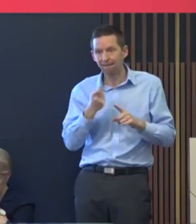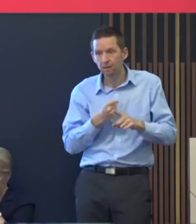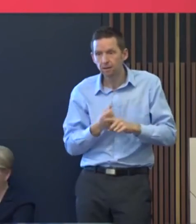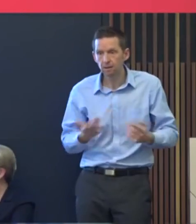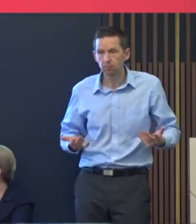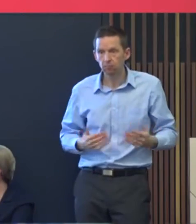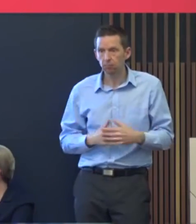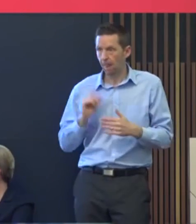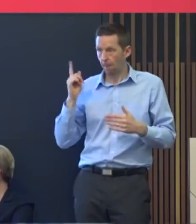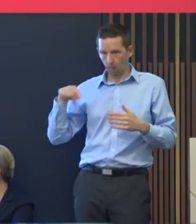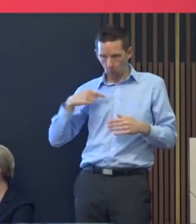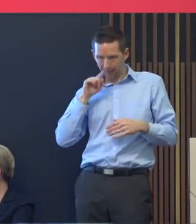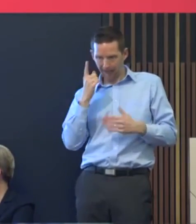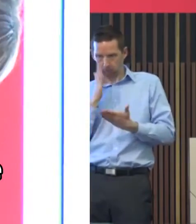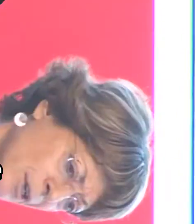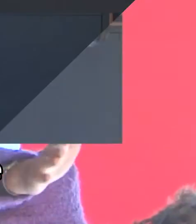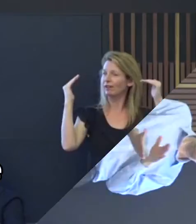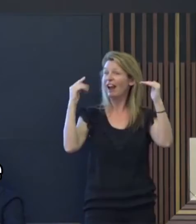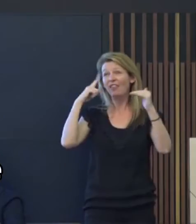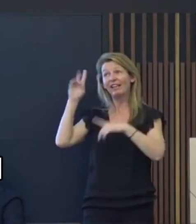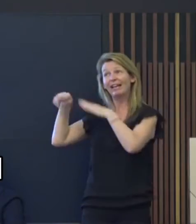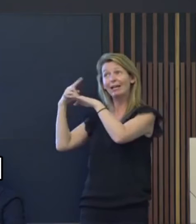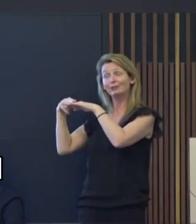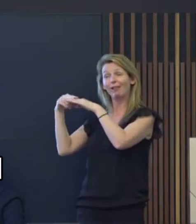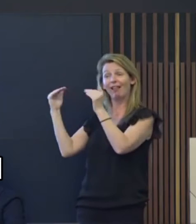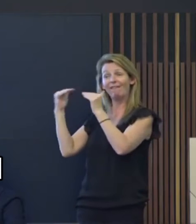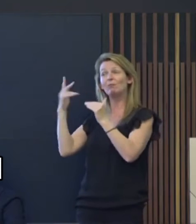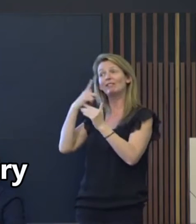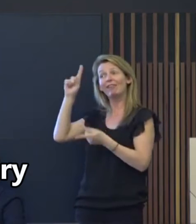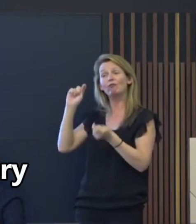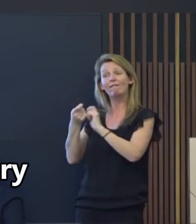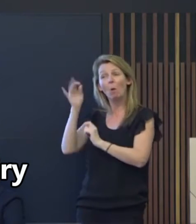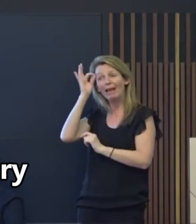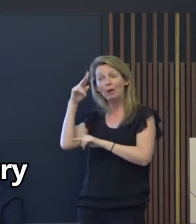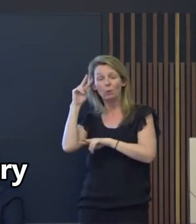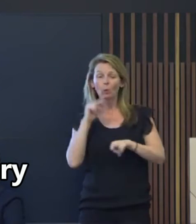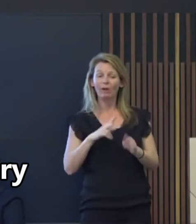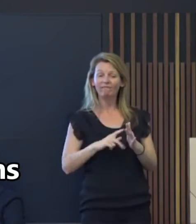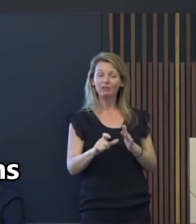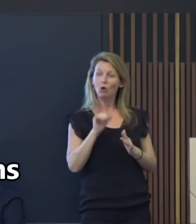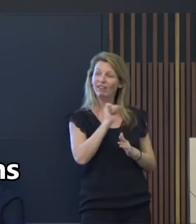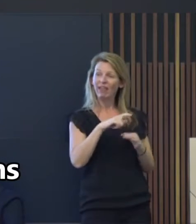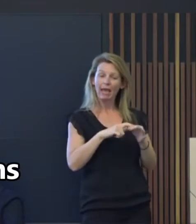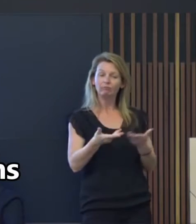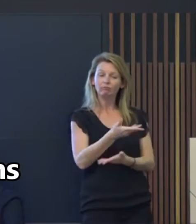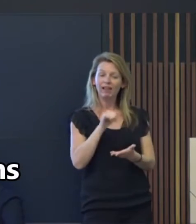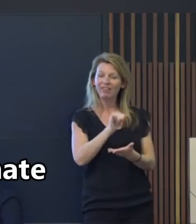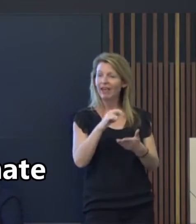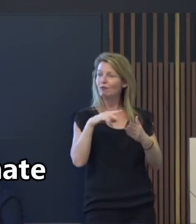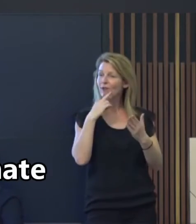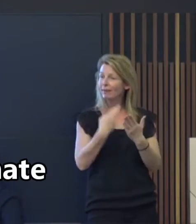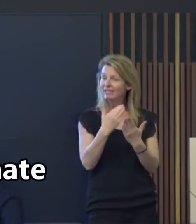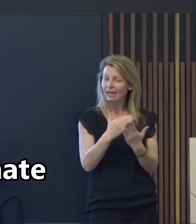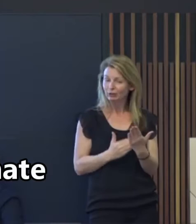moment we can't quantify that. At a national level, if the National Reform Council actually look at our inquiry and our recommendations